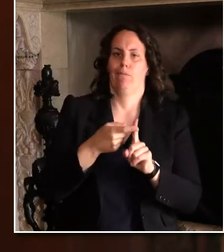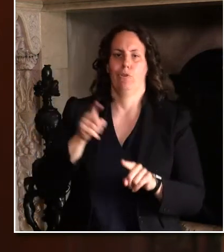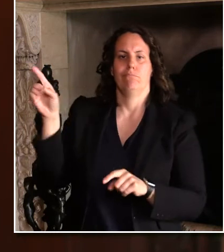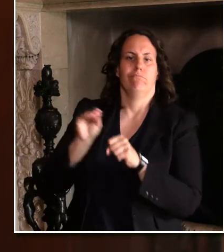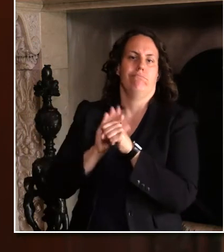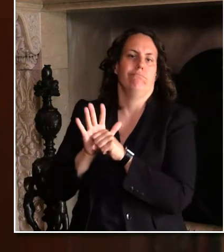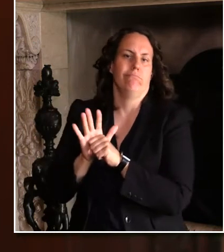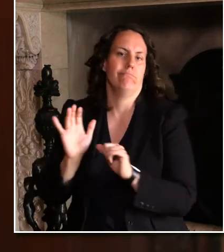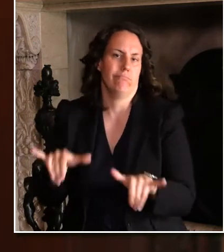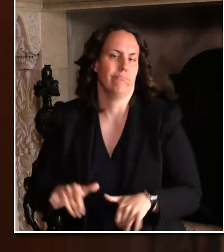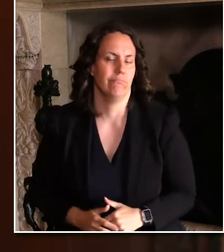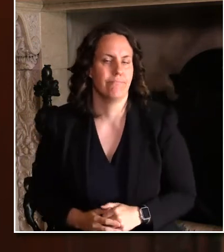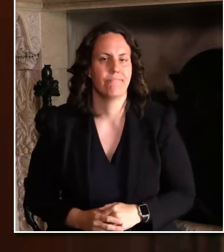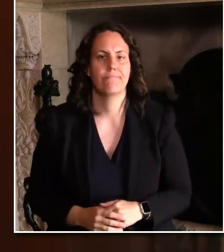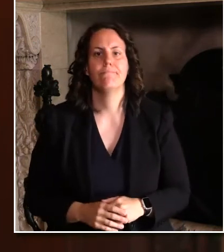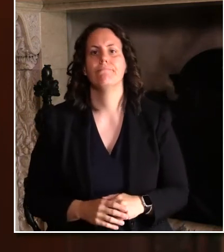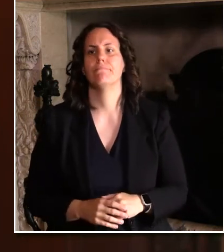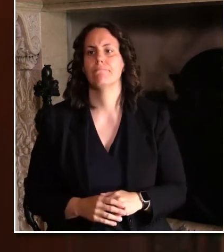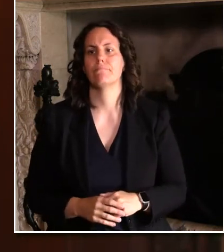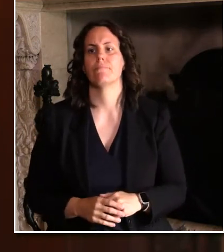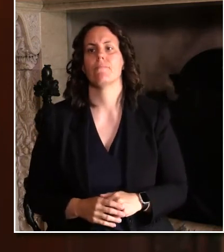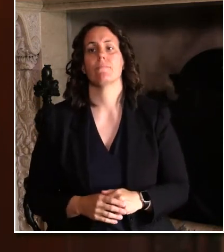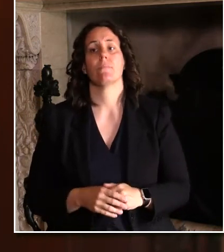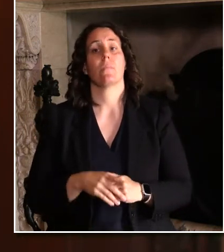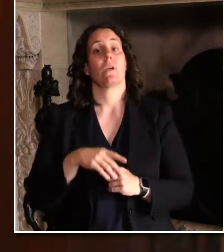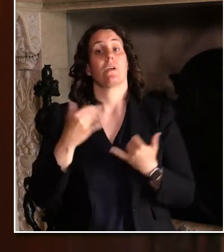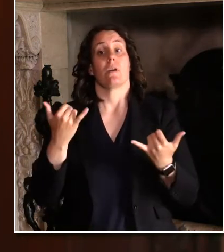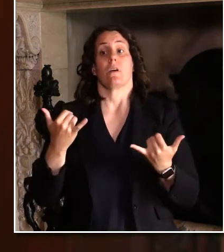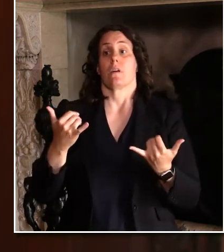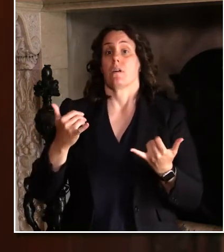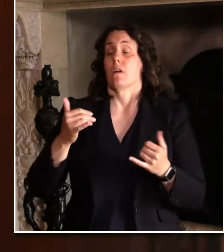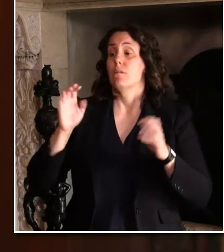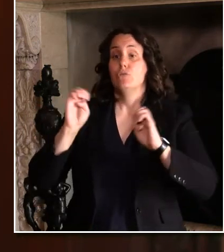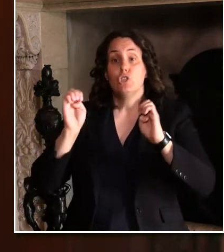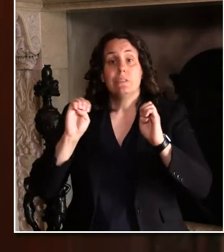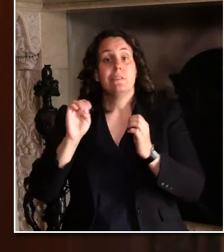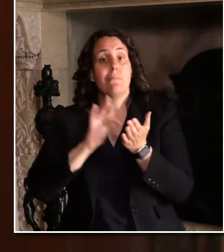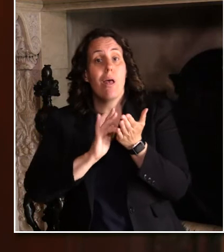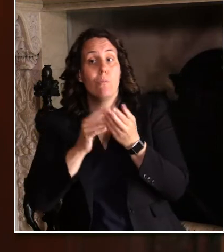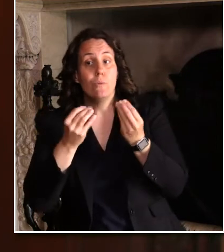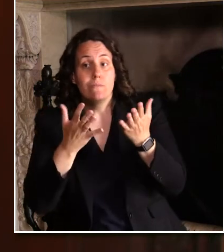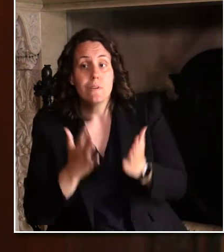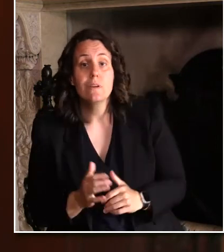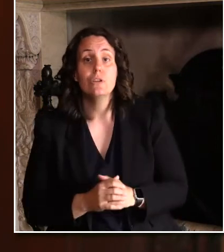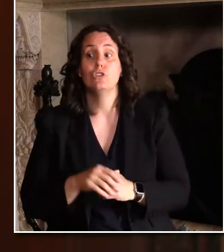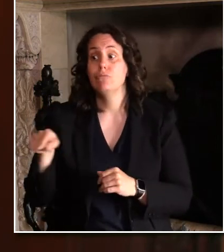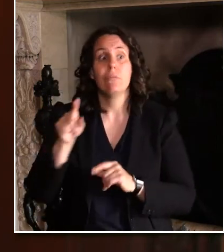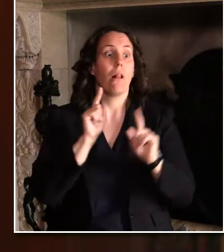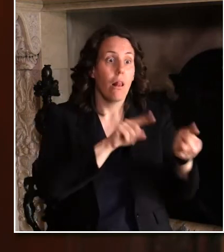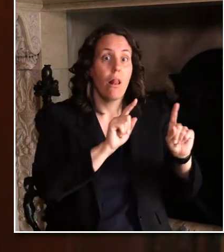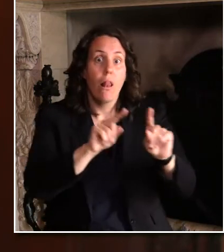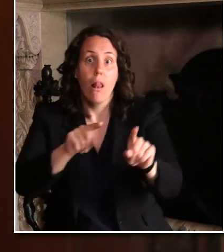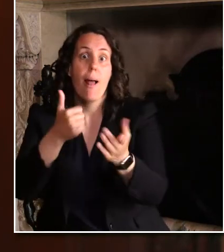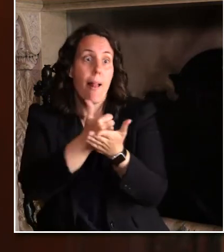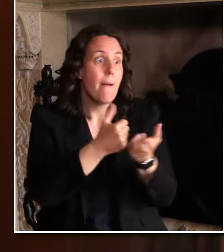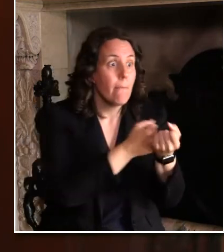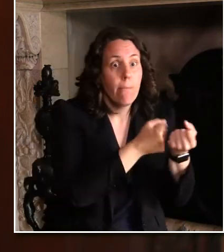Emergency medical service providers have been on the front lines in their communities responding to COVID-19. Long-term